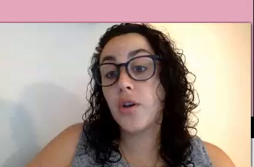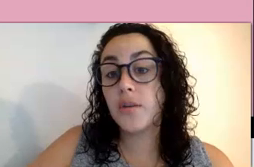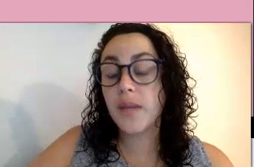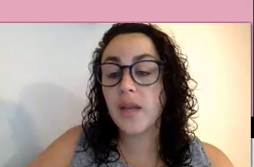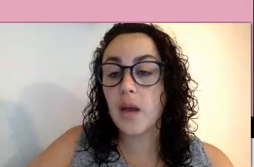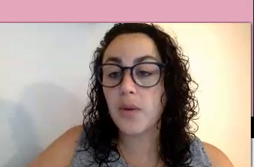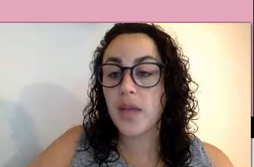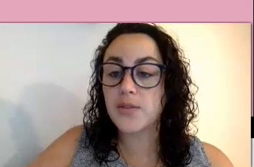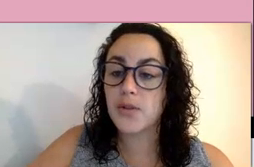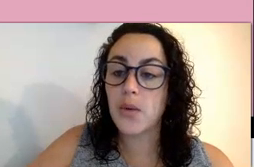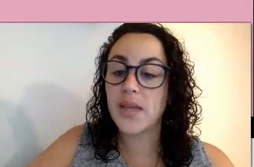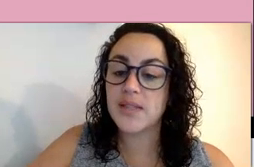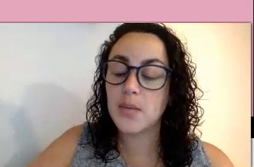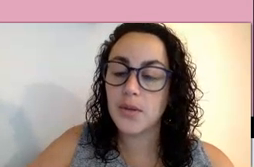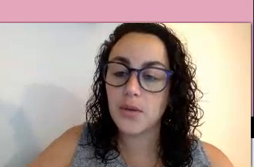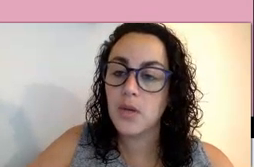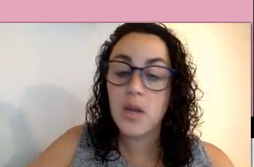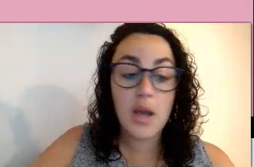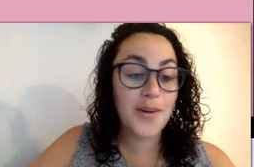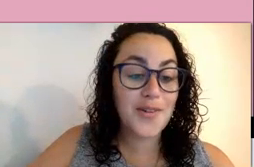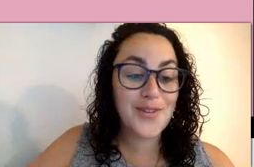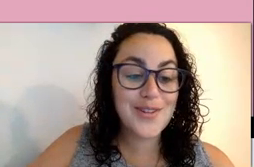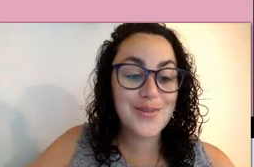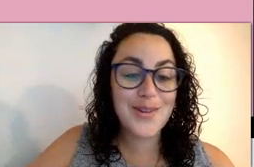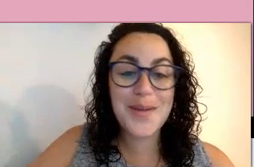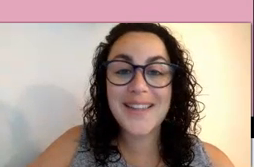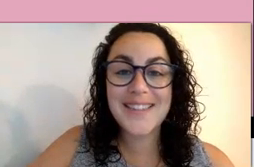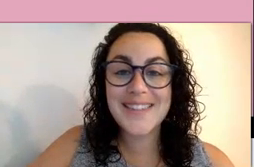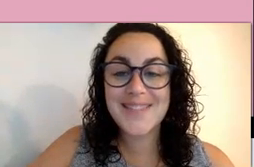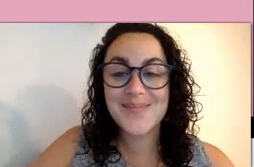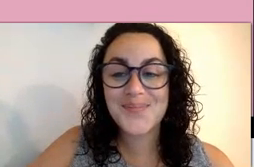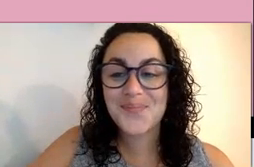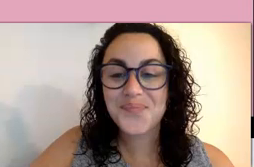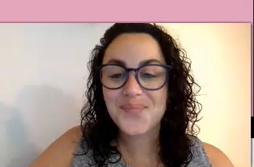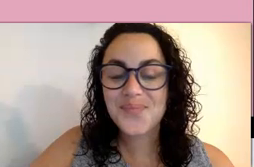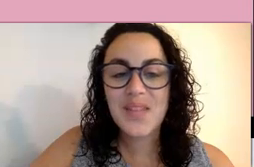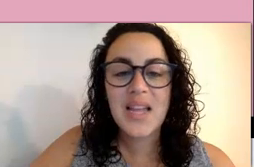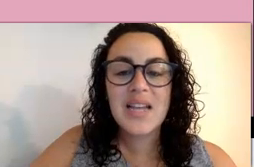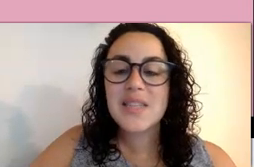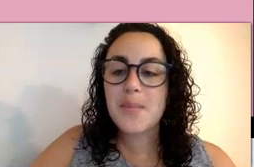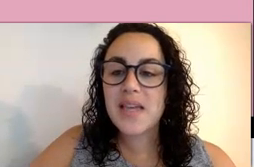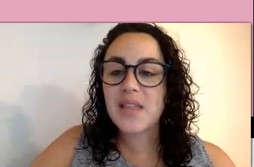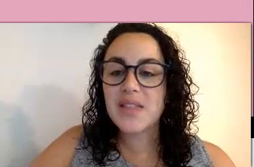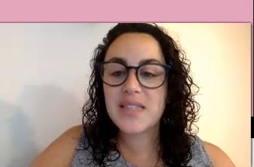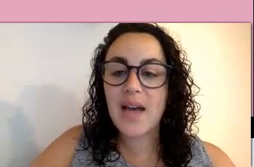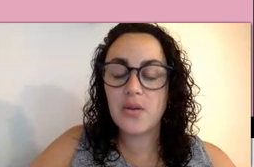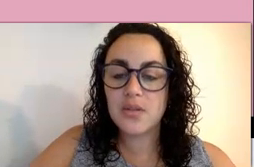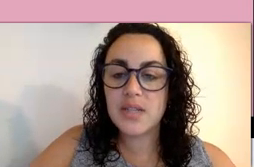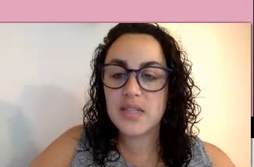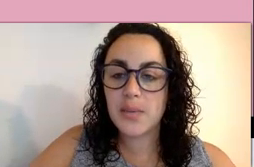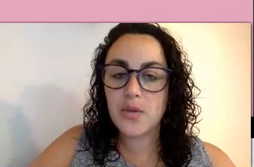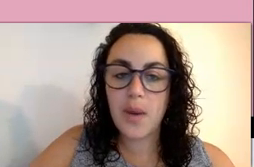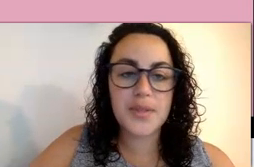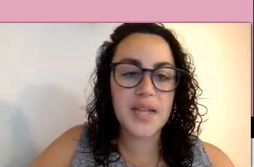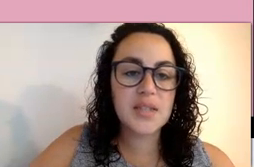you could make an uppercase or lowercase W. I wonder if you can do it with your body. Let's see. To make the sound